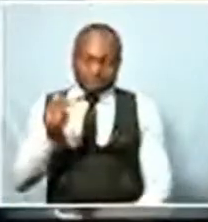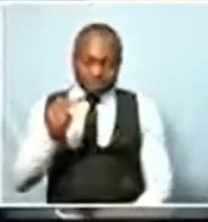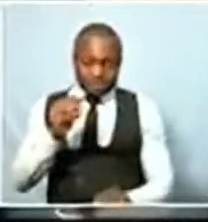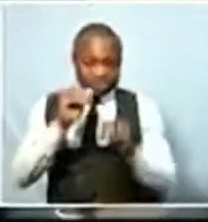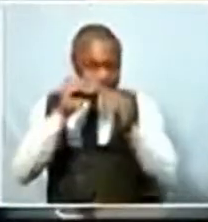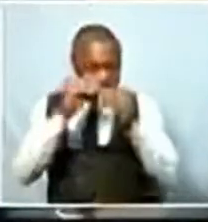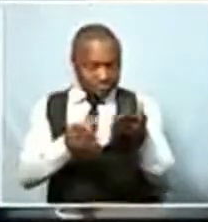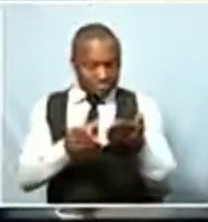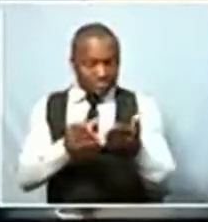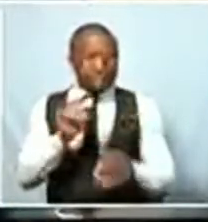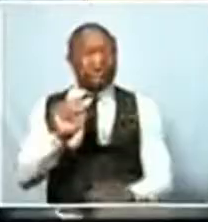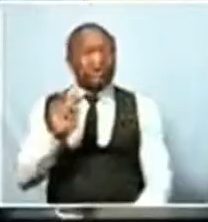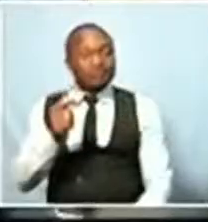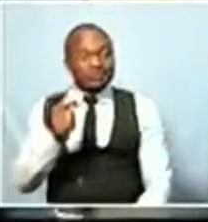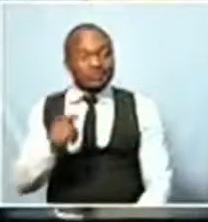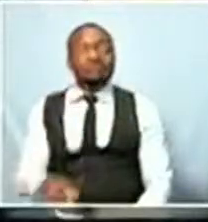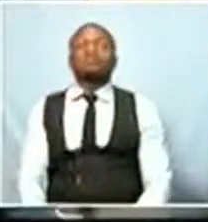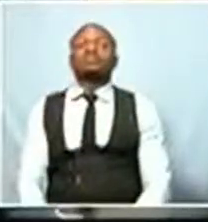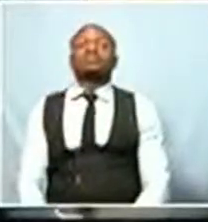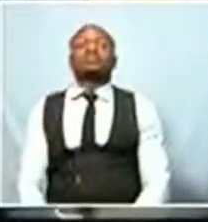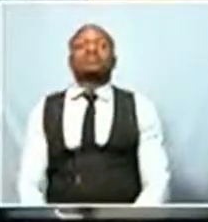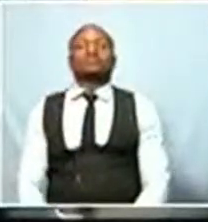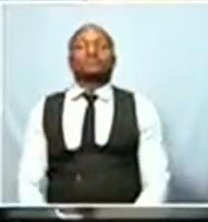Auditor General,